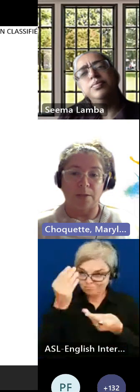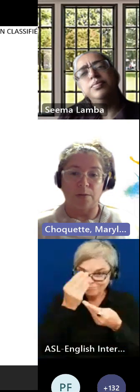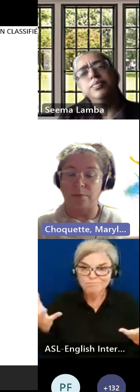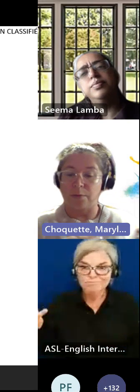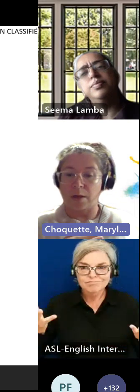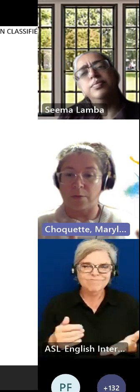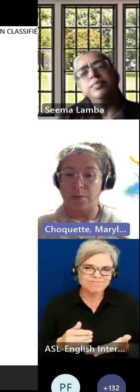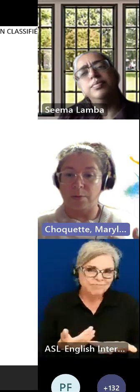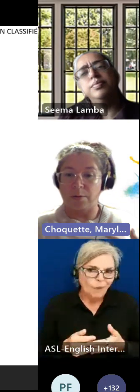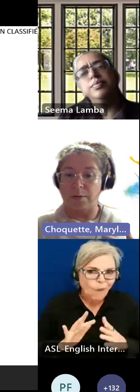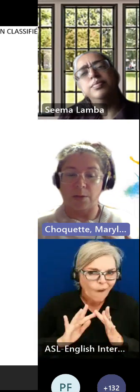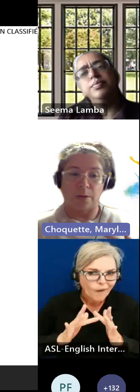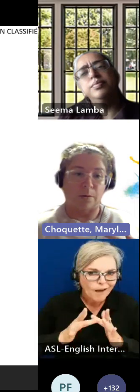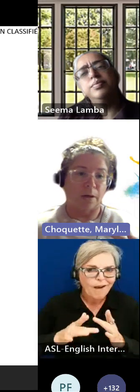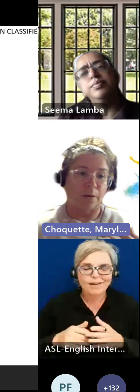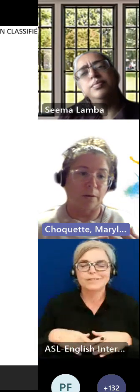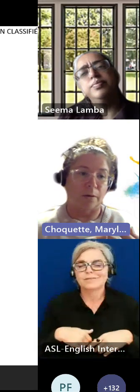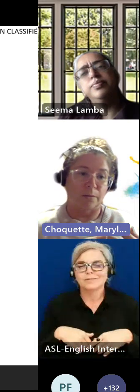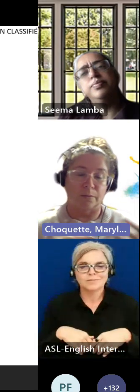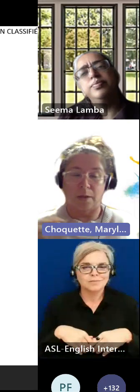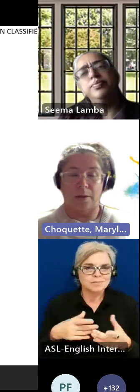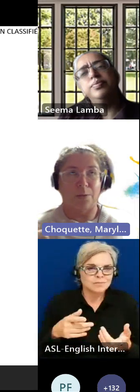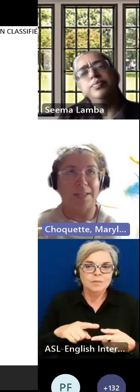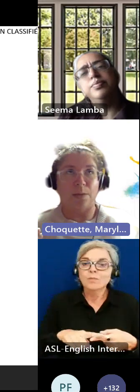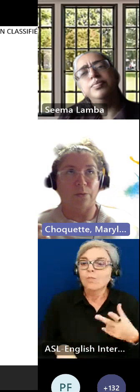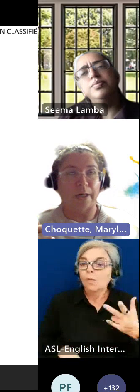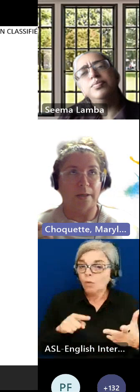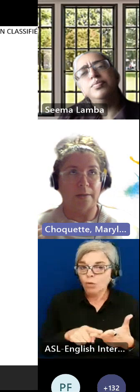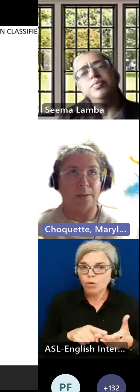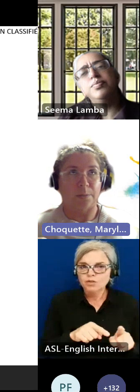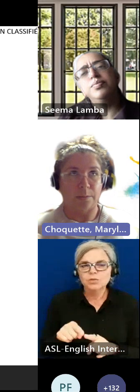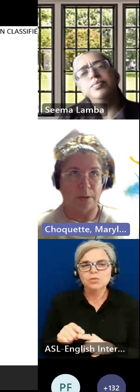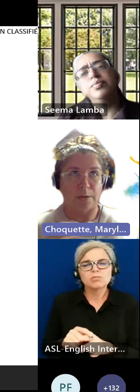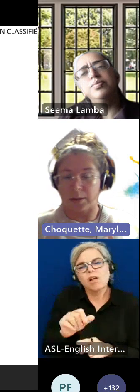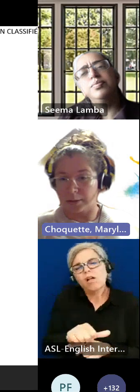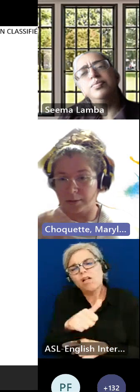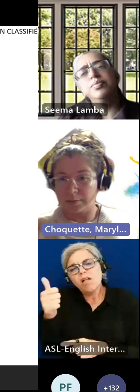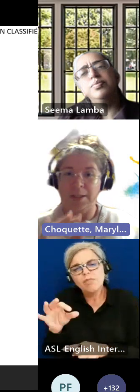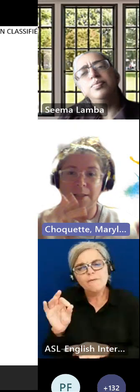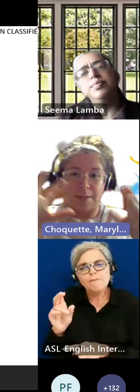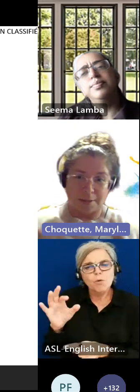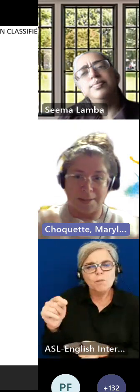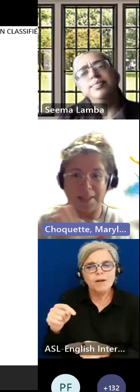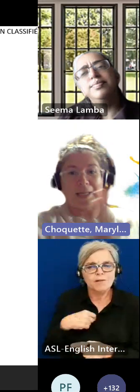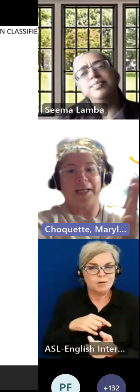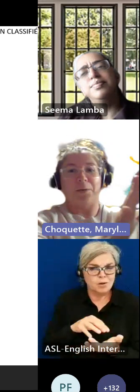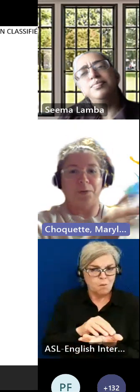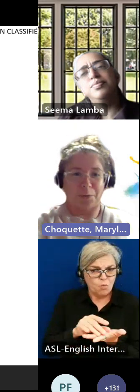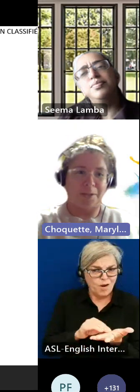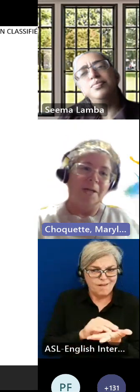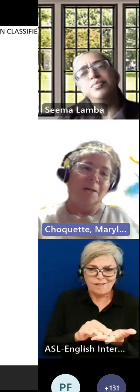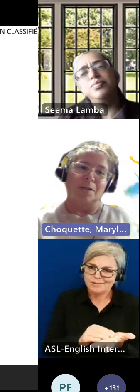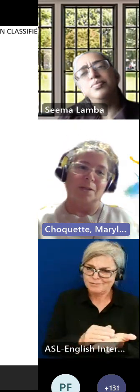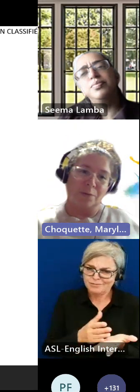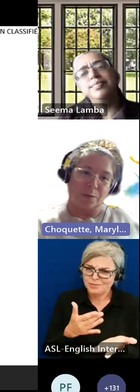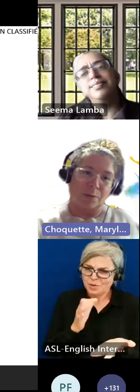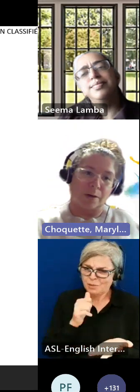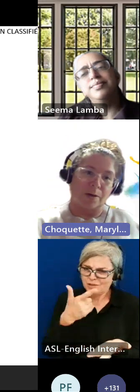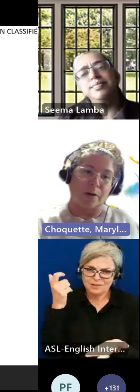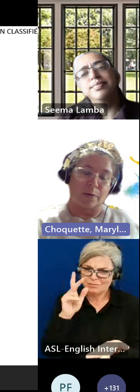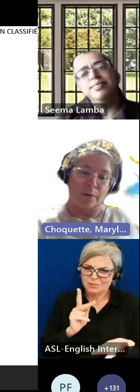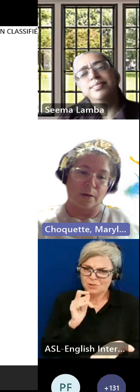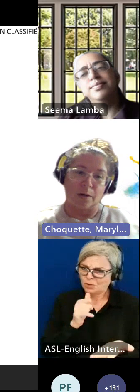Alternate formats. So if you have people that require, I wouldn't say Braille at this point because really it's getting out the door, but